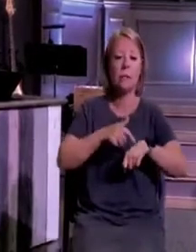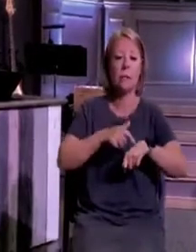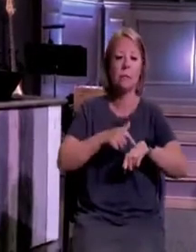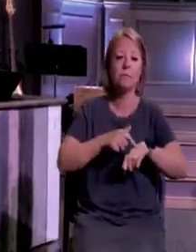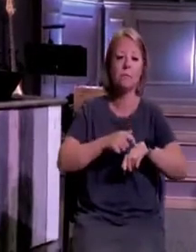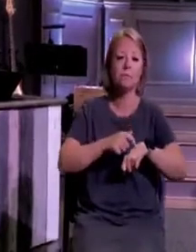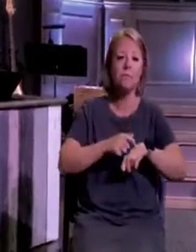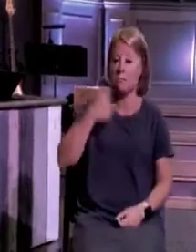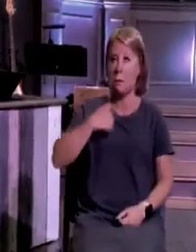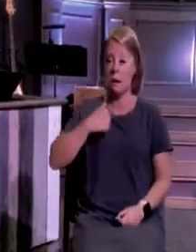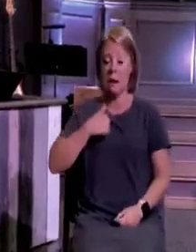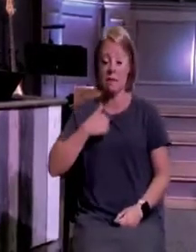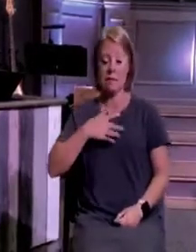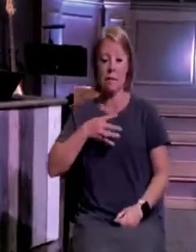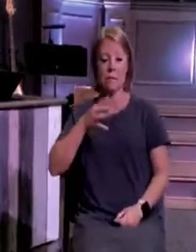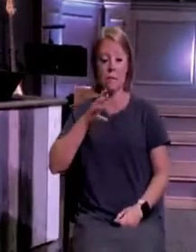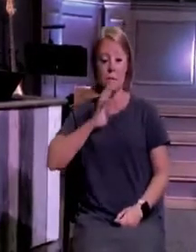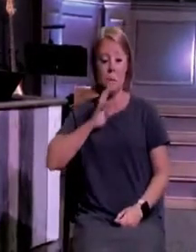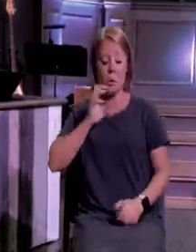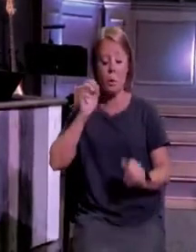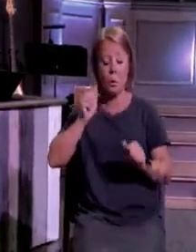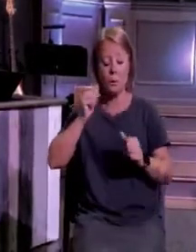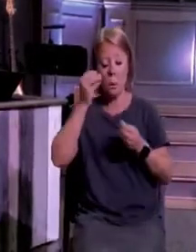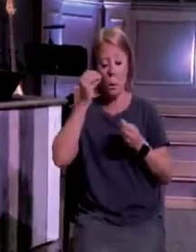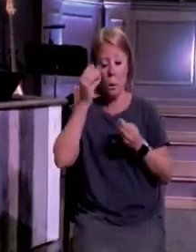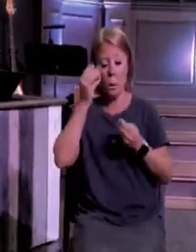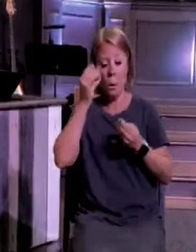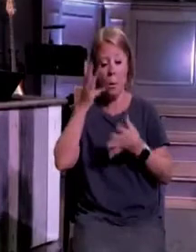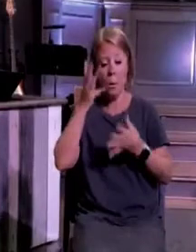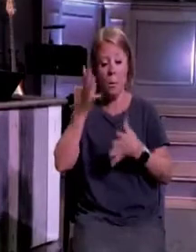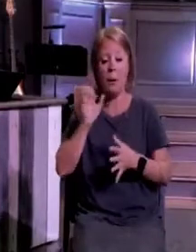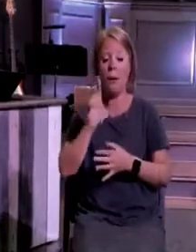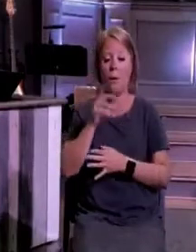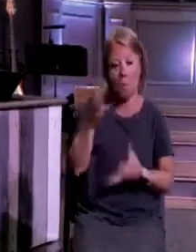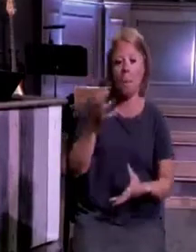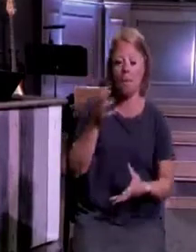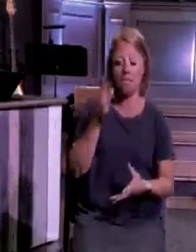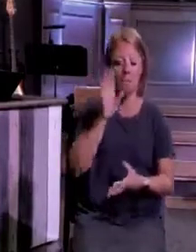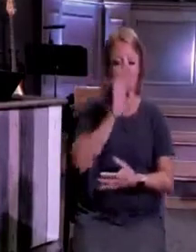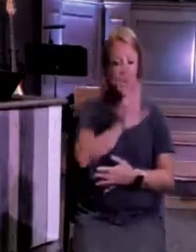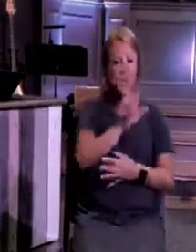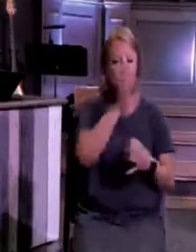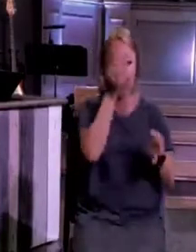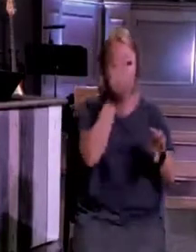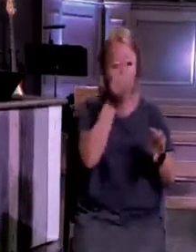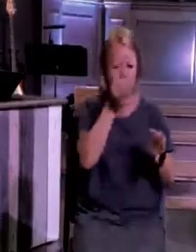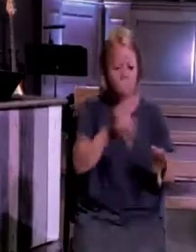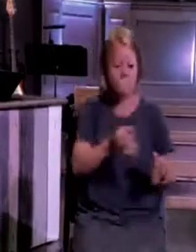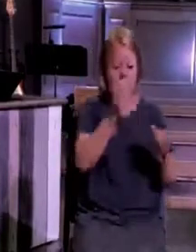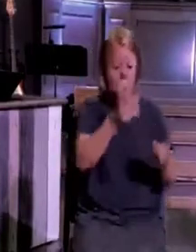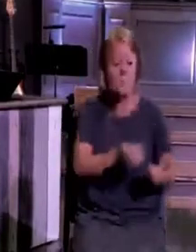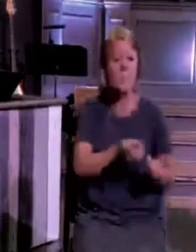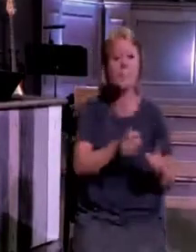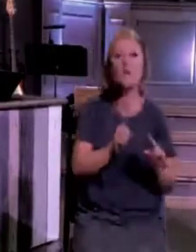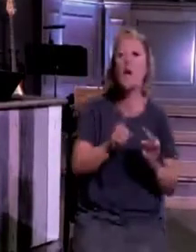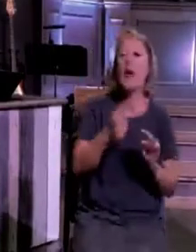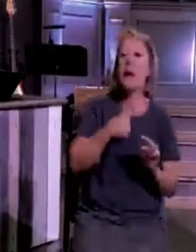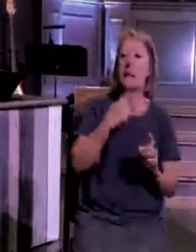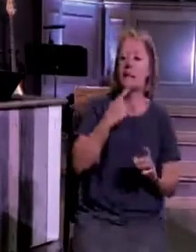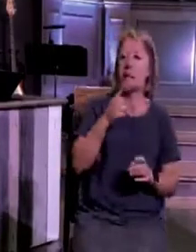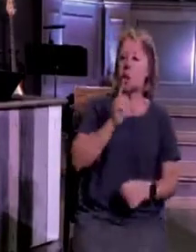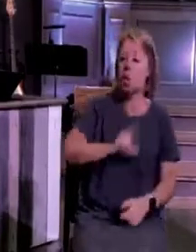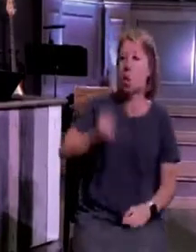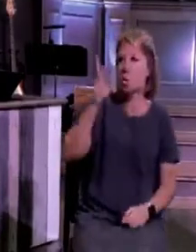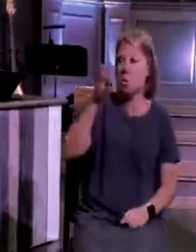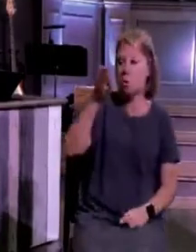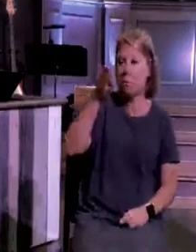a choice, obey or disobey. And may I remind you that on top of that, I said to God, Lord, you do understand